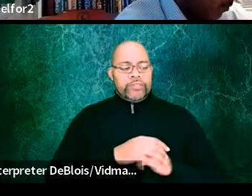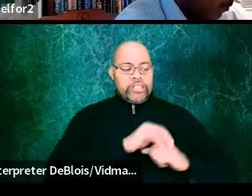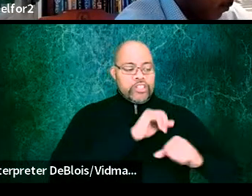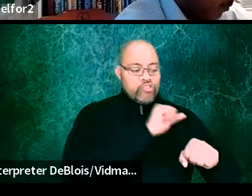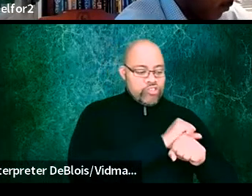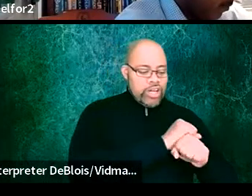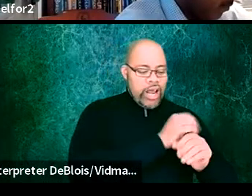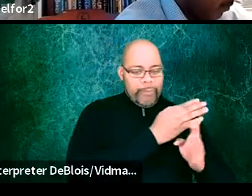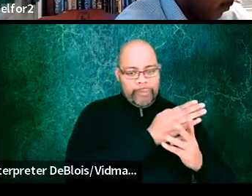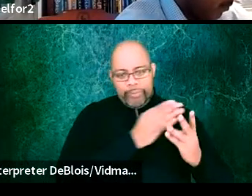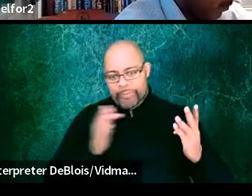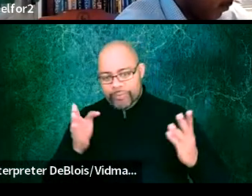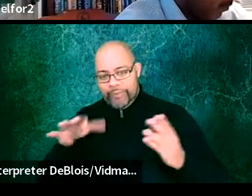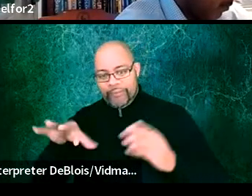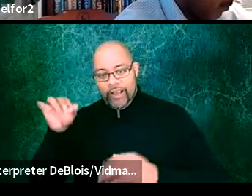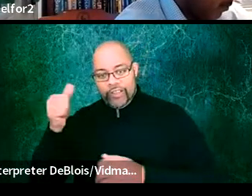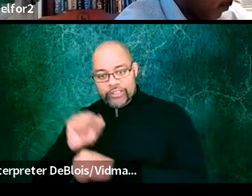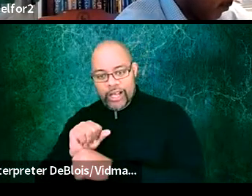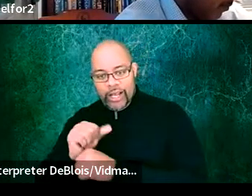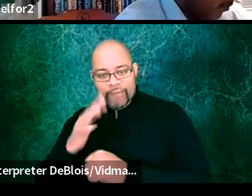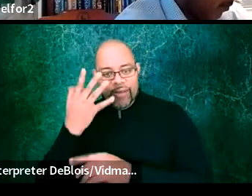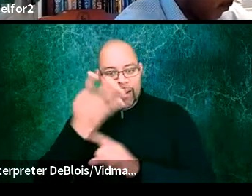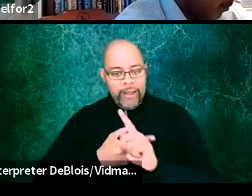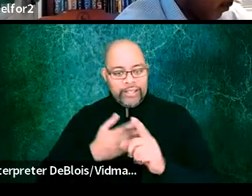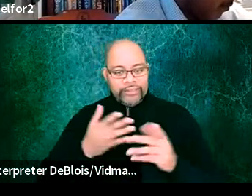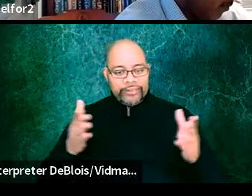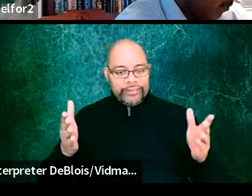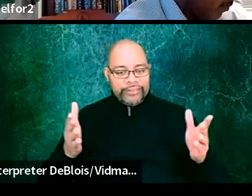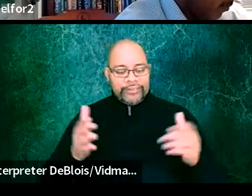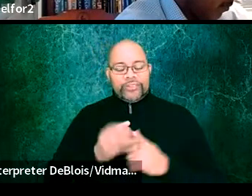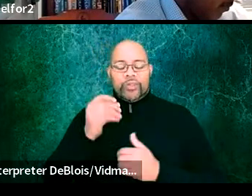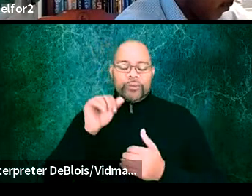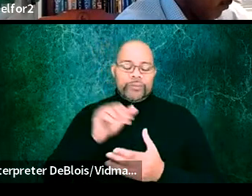jobs and things, but yeah.